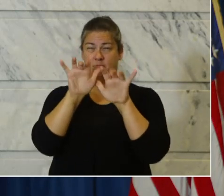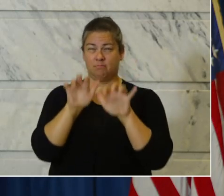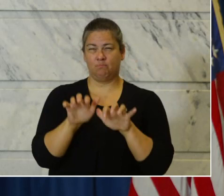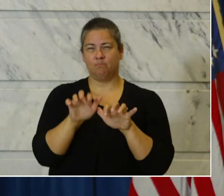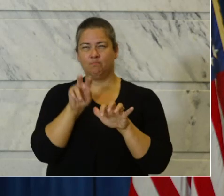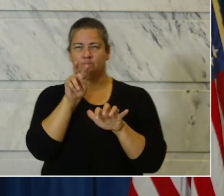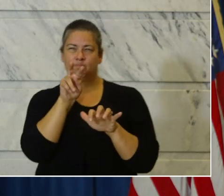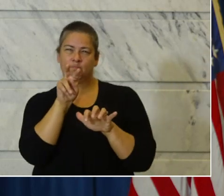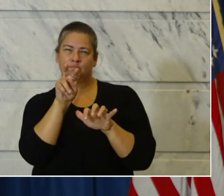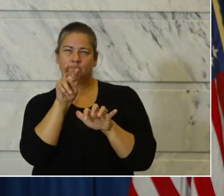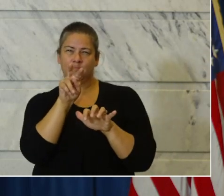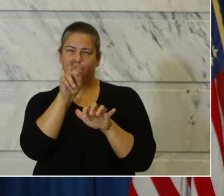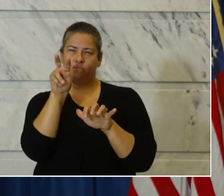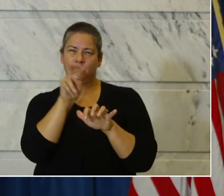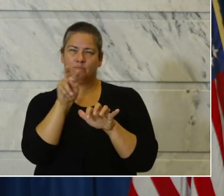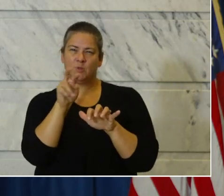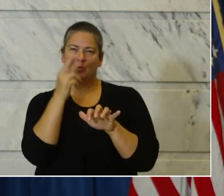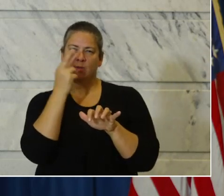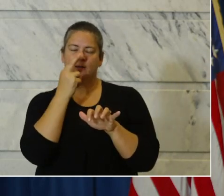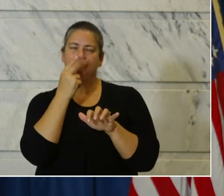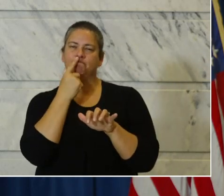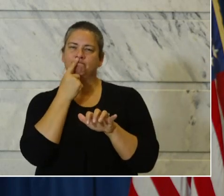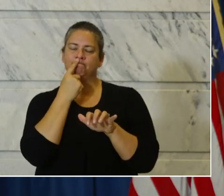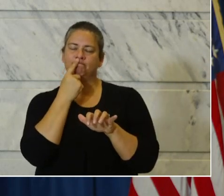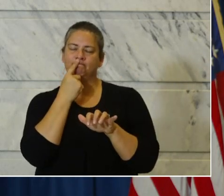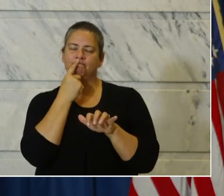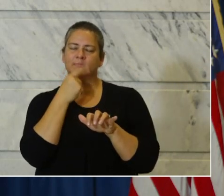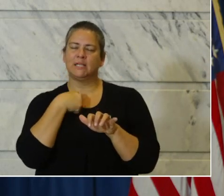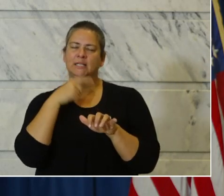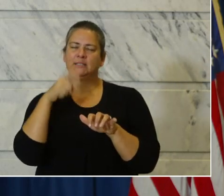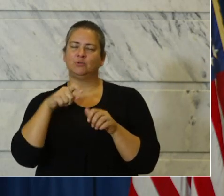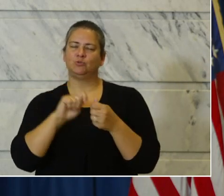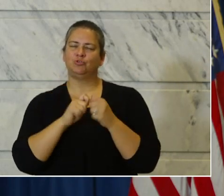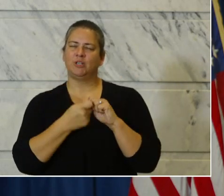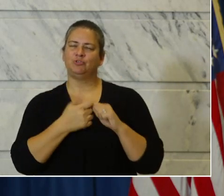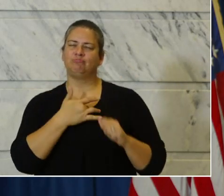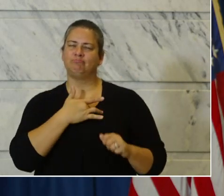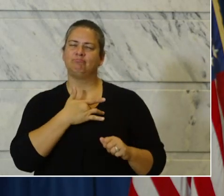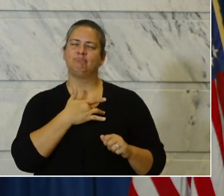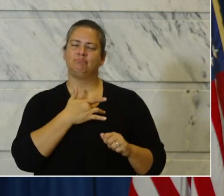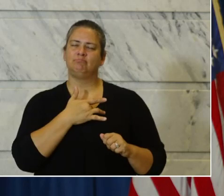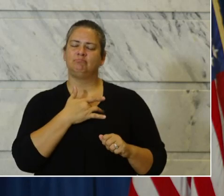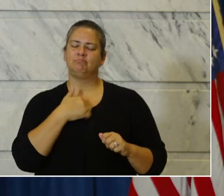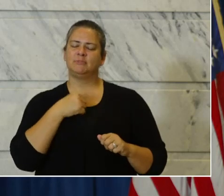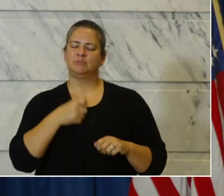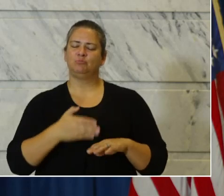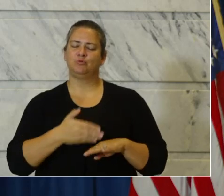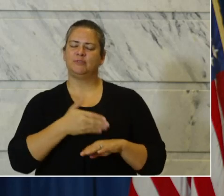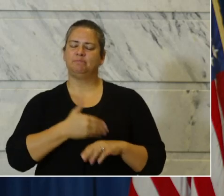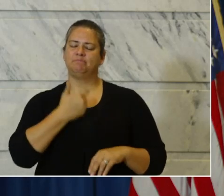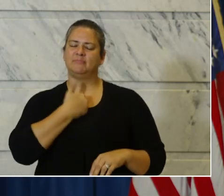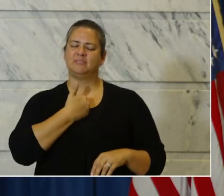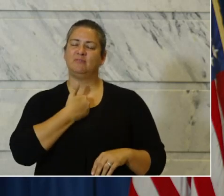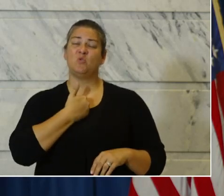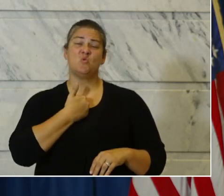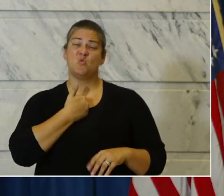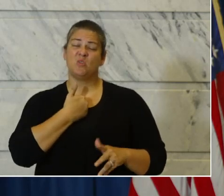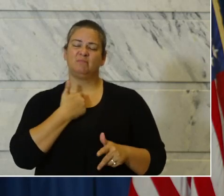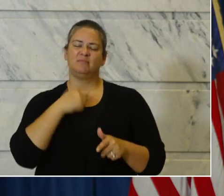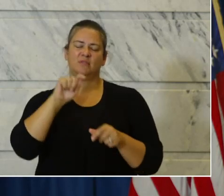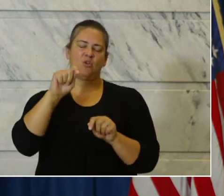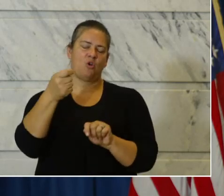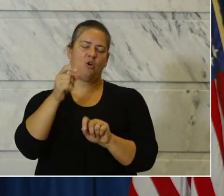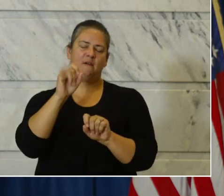ought to realize that we need to change too and be a little better. And maybe we just need to turn it off